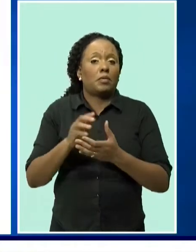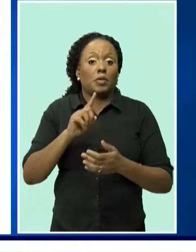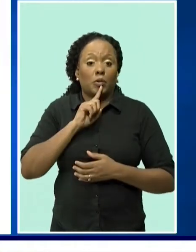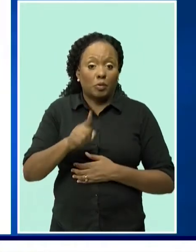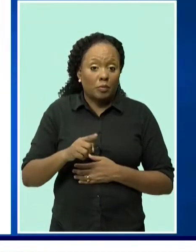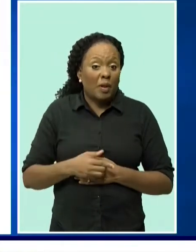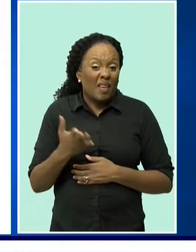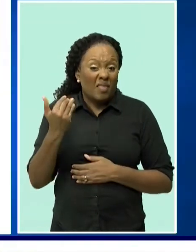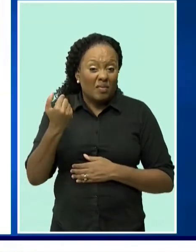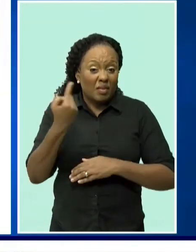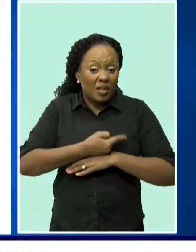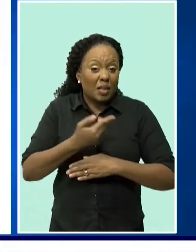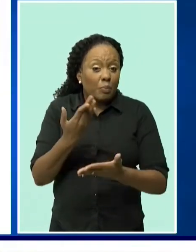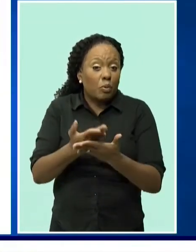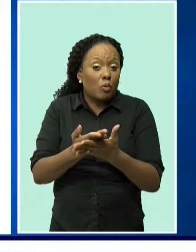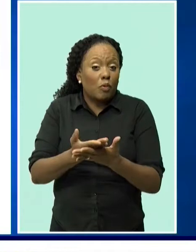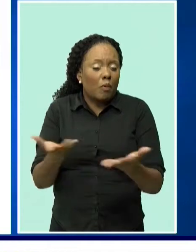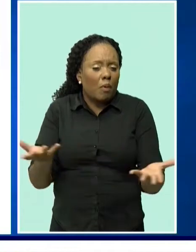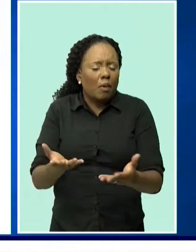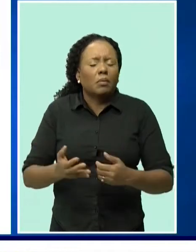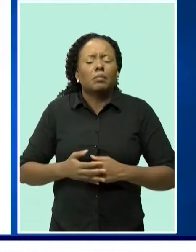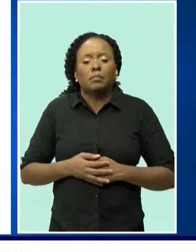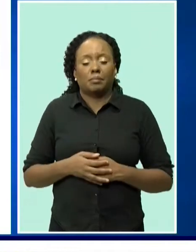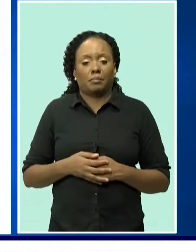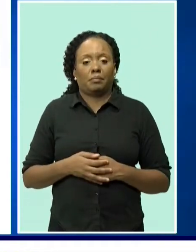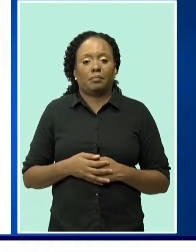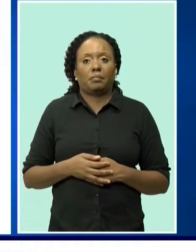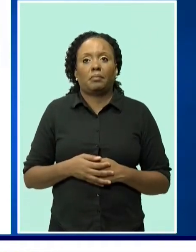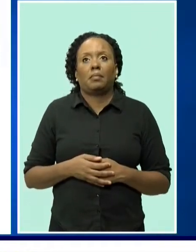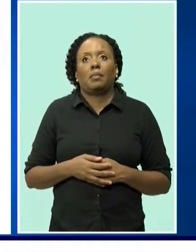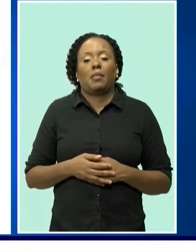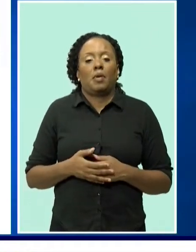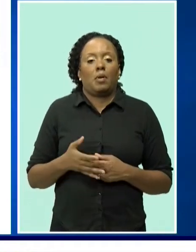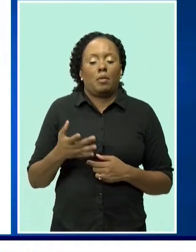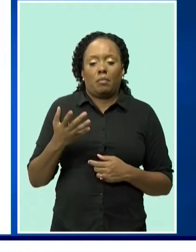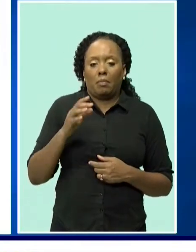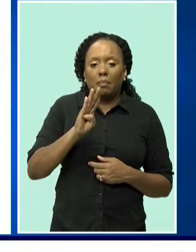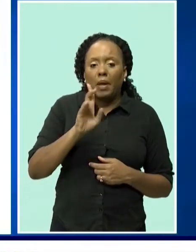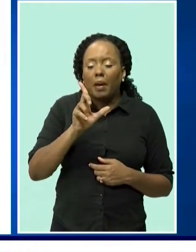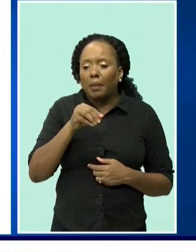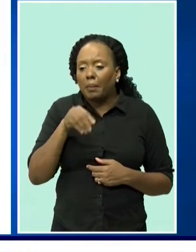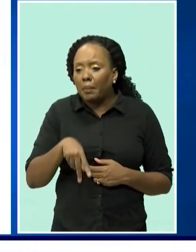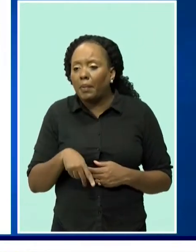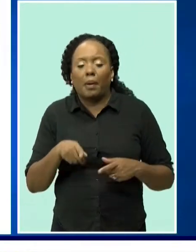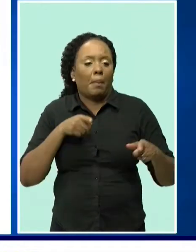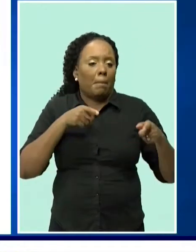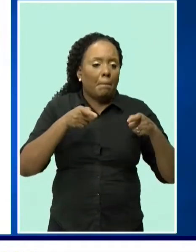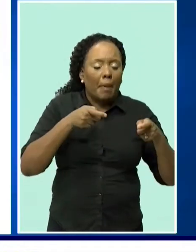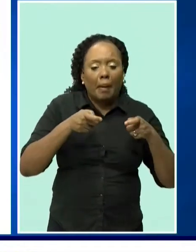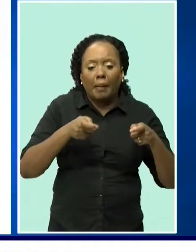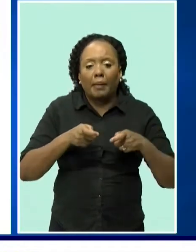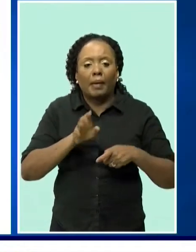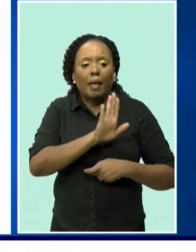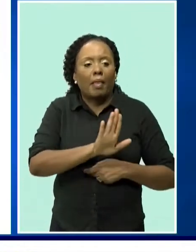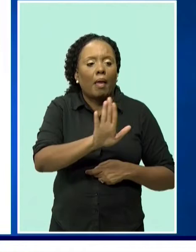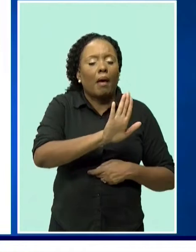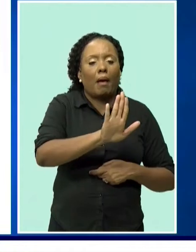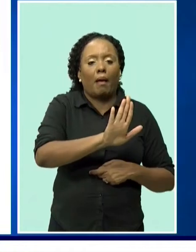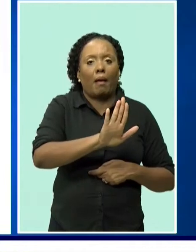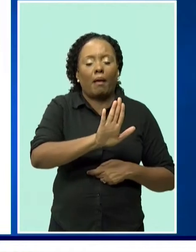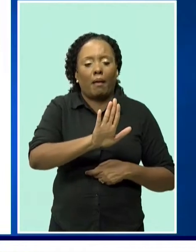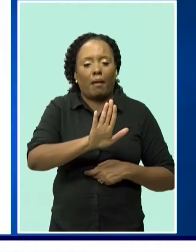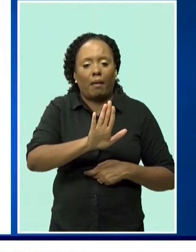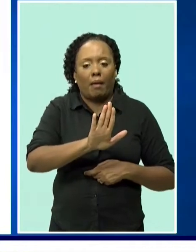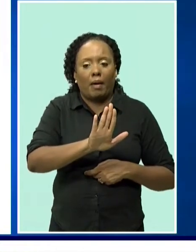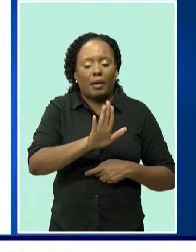have proven is that despite the commendable performance, despite managing its affairs in a manner to increase efficiencies and contain